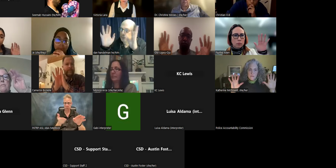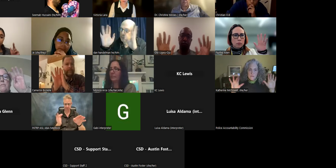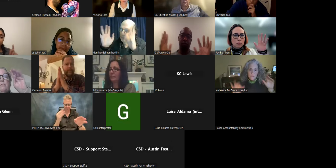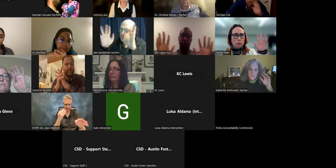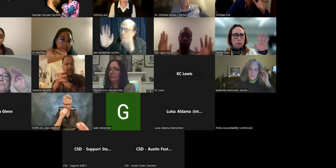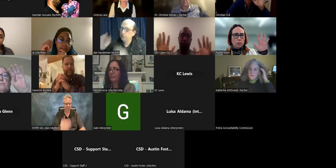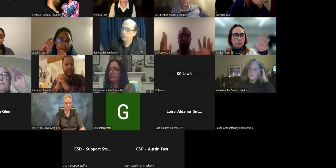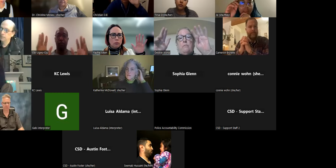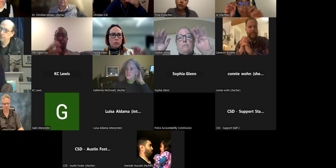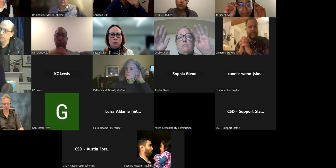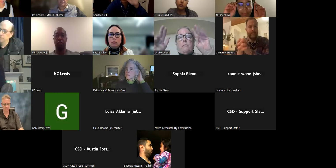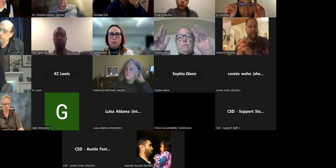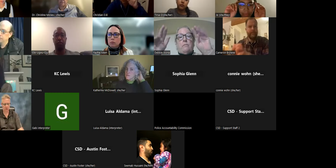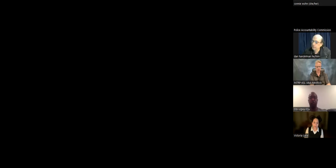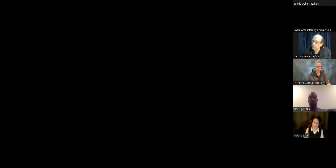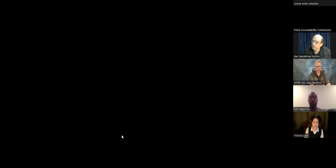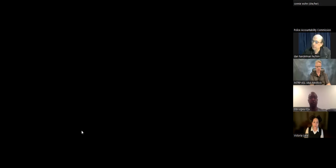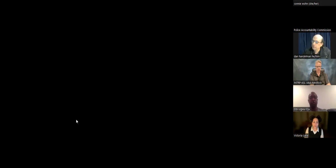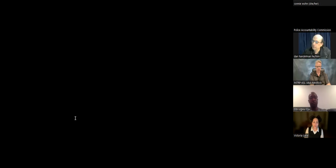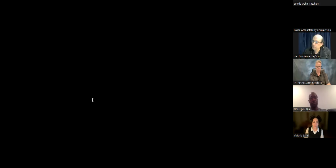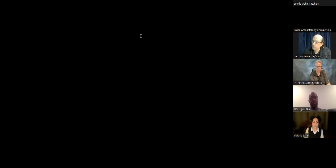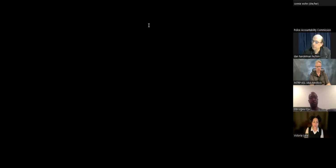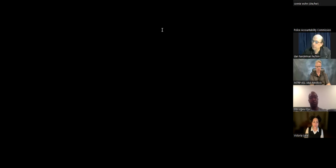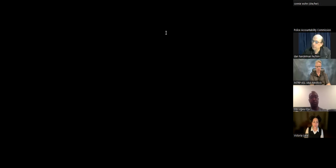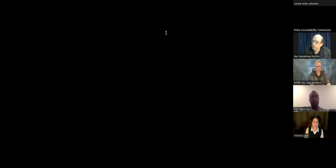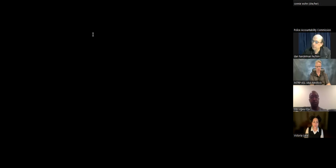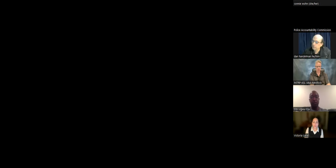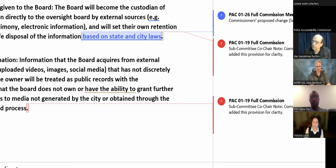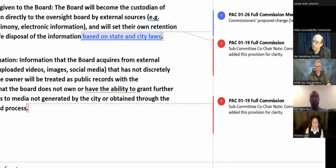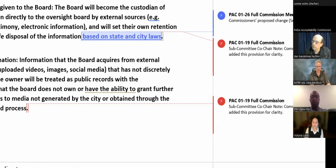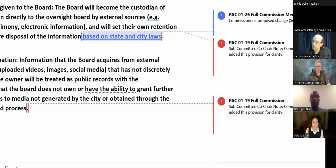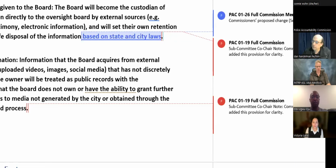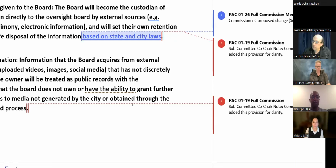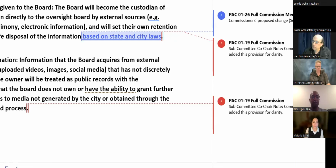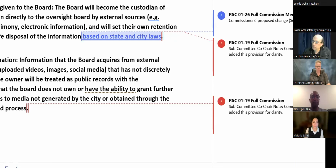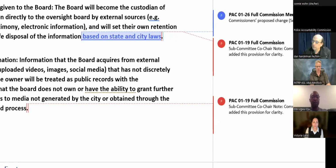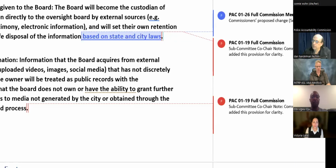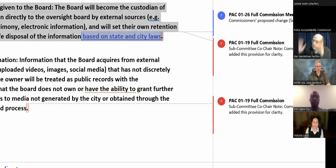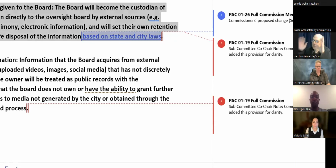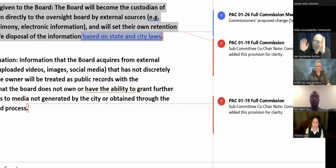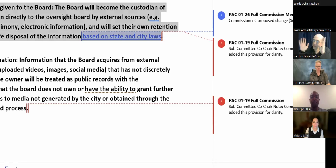Thank you. Can we move on?